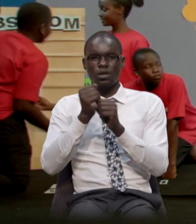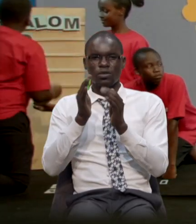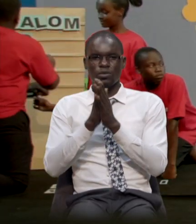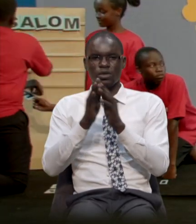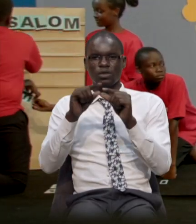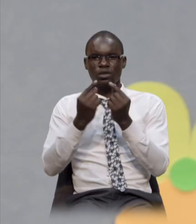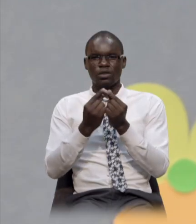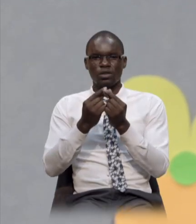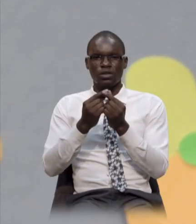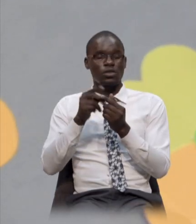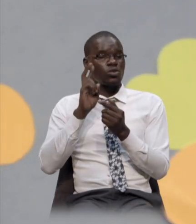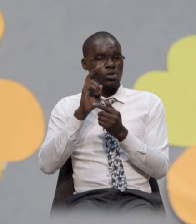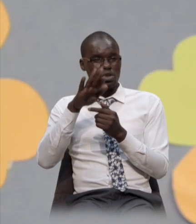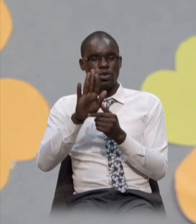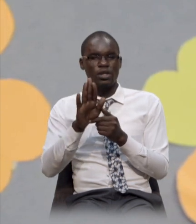group.